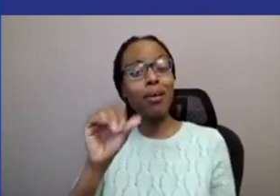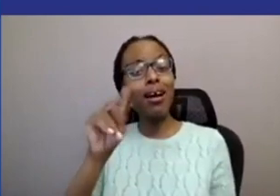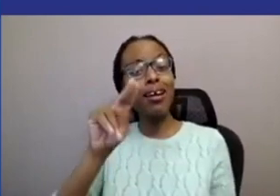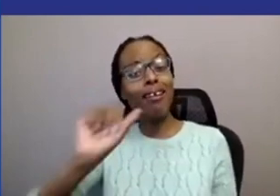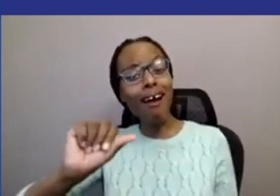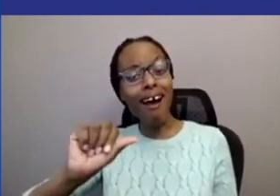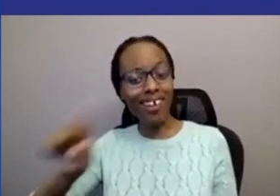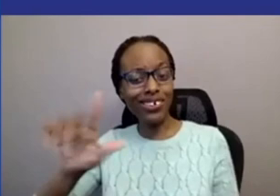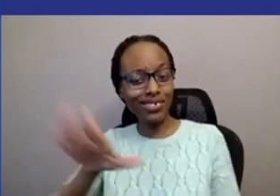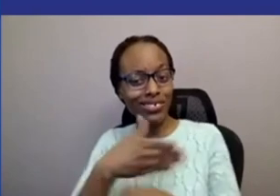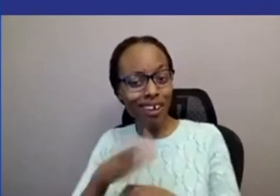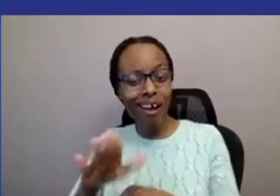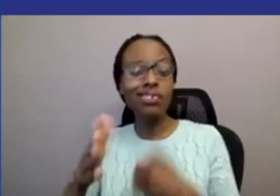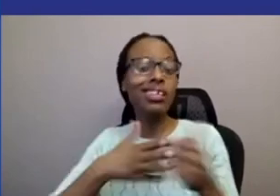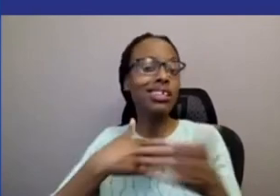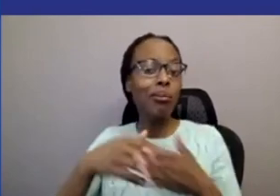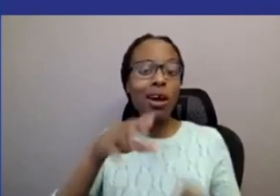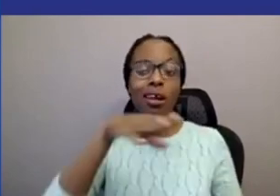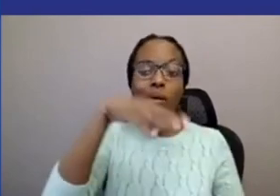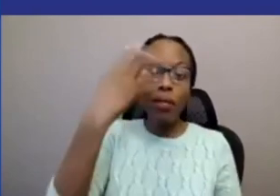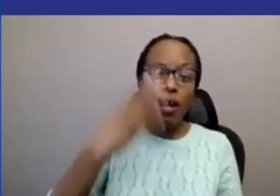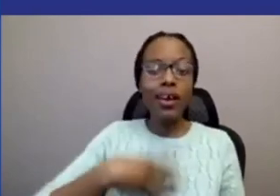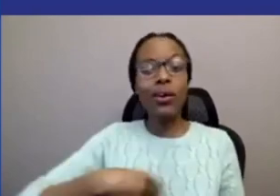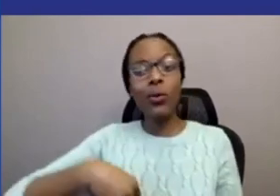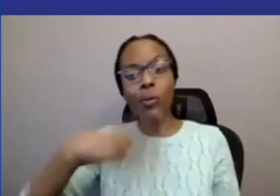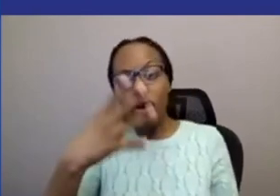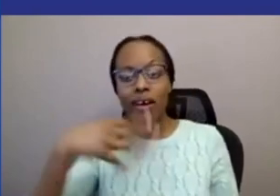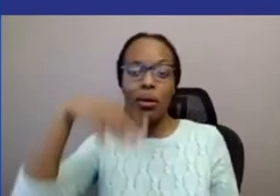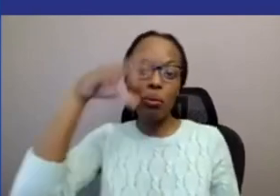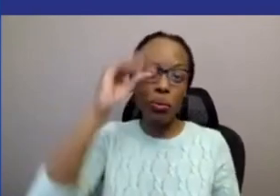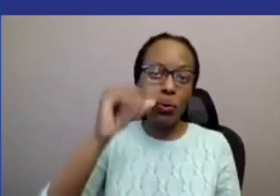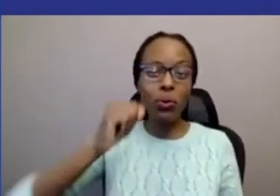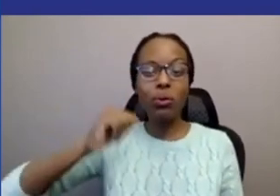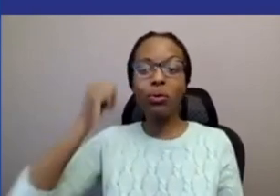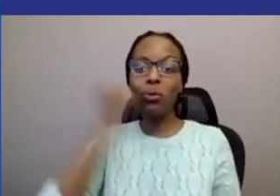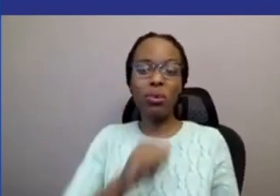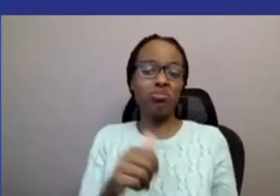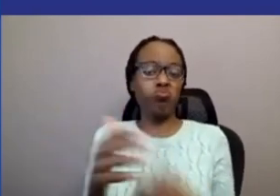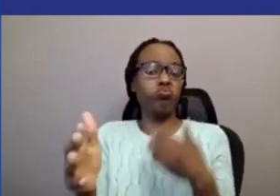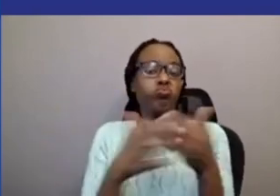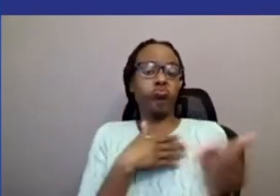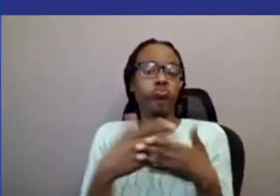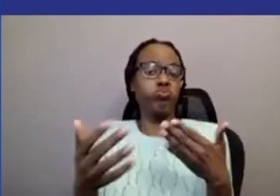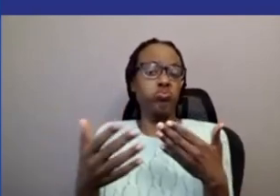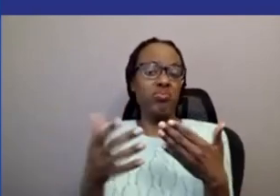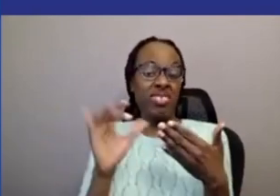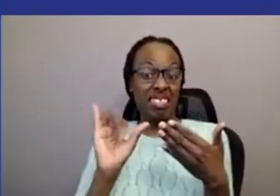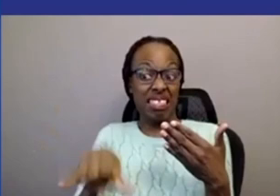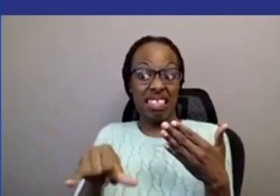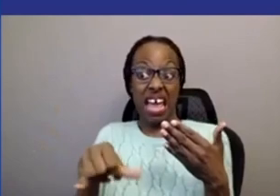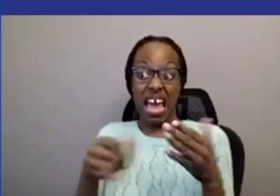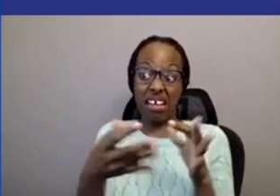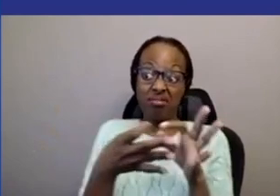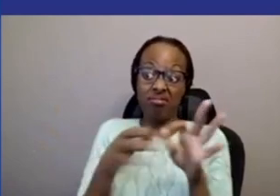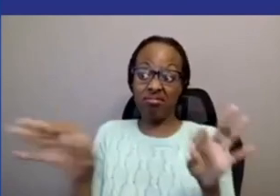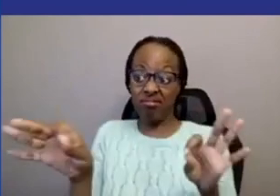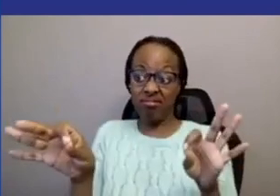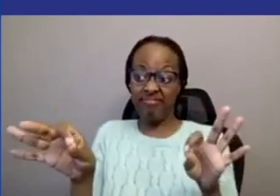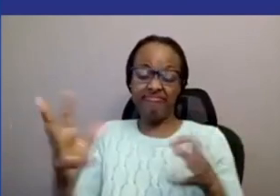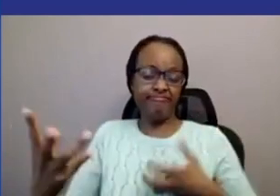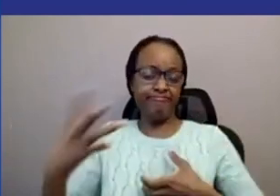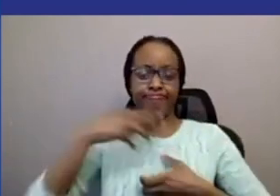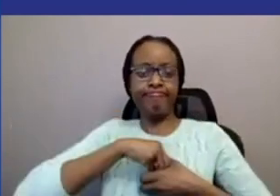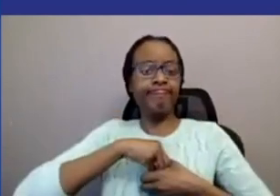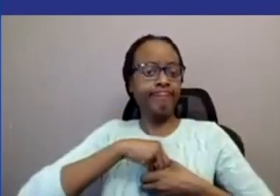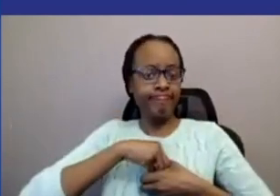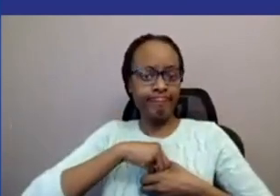black, white, boy, girl. This is the kind of, you know, the mantra I live by, that if I teach this dance,